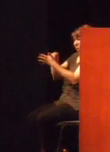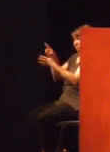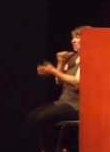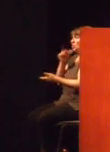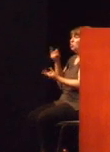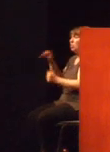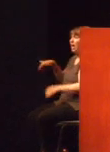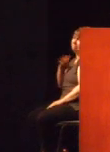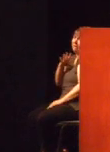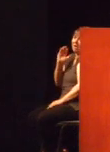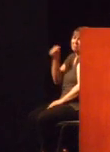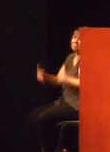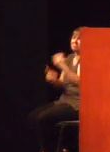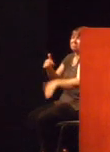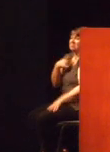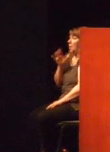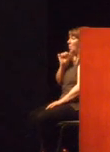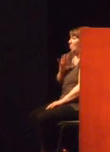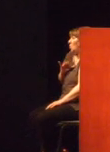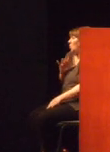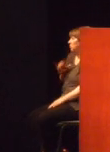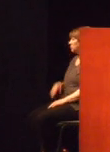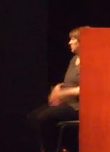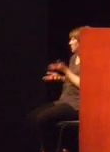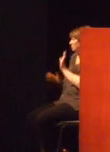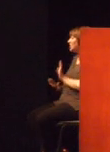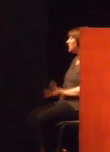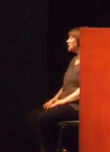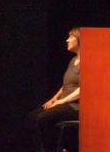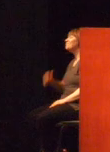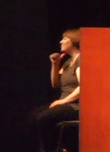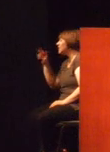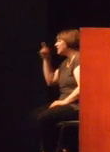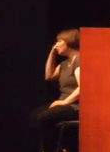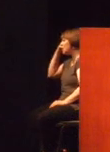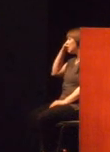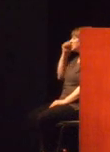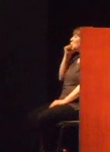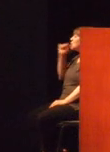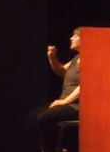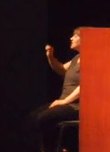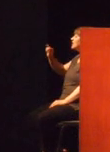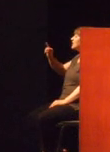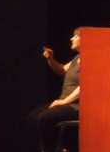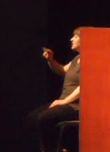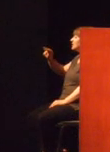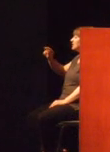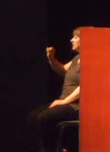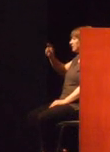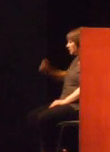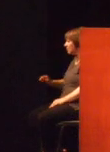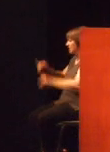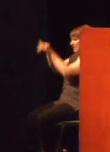that. I'm fine, I'm cool, right? As long as I'm not doing that. And I didn't realize that racism is actually more systemic and